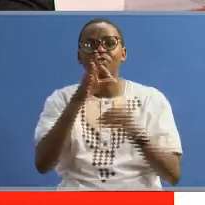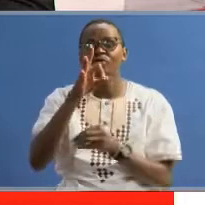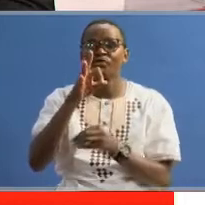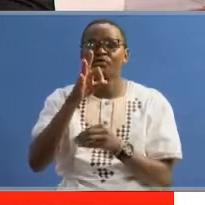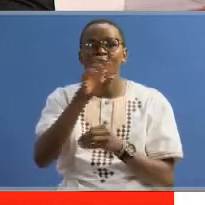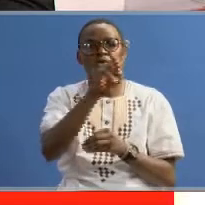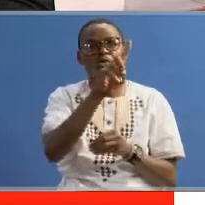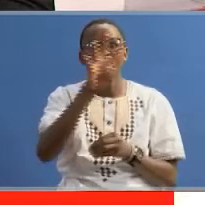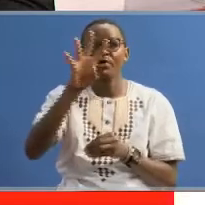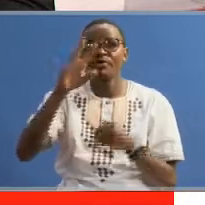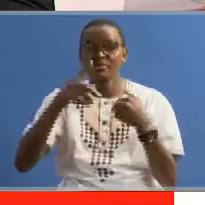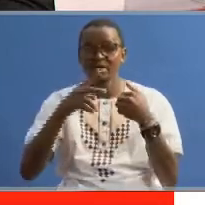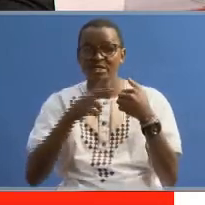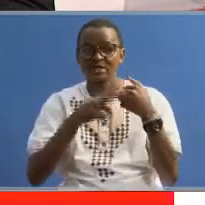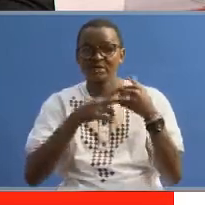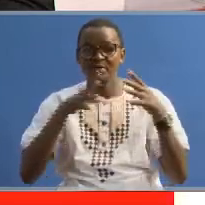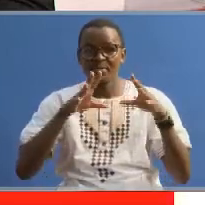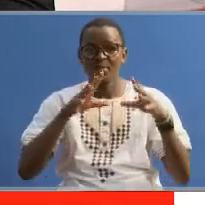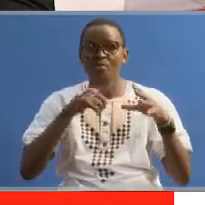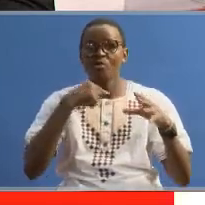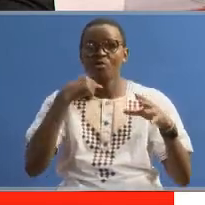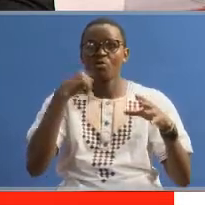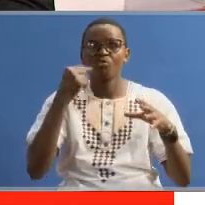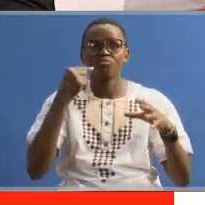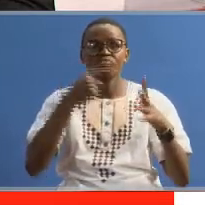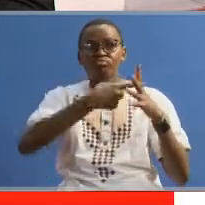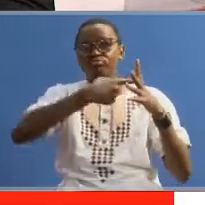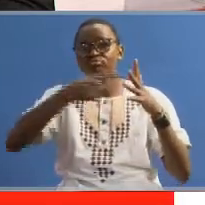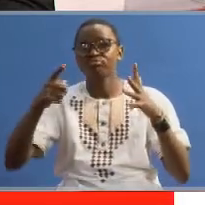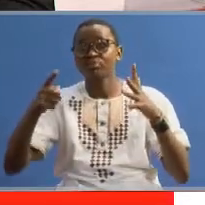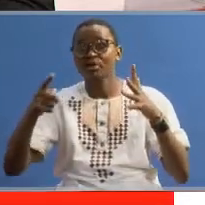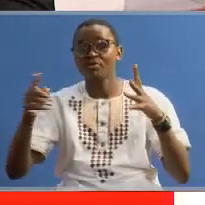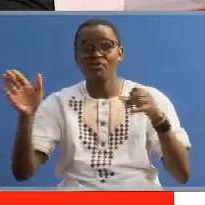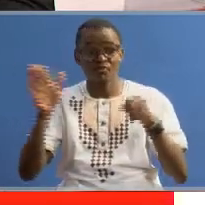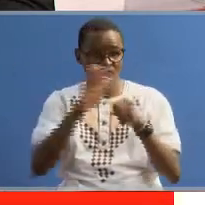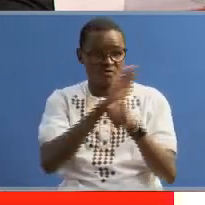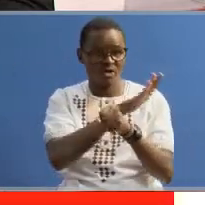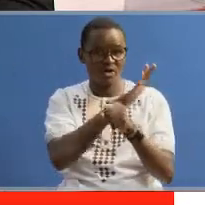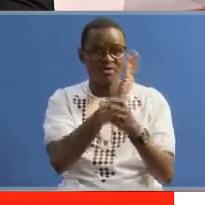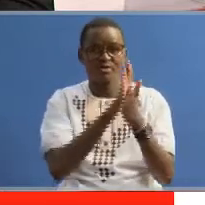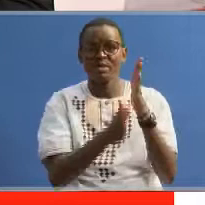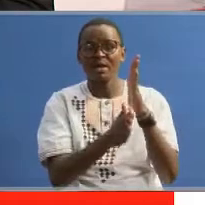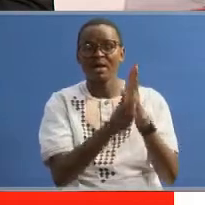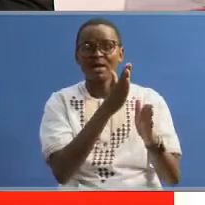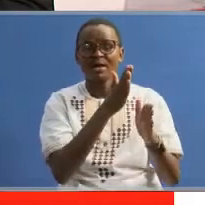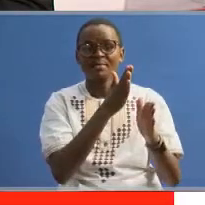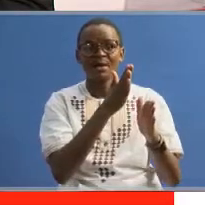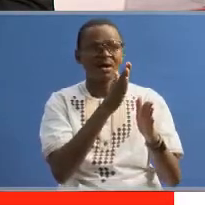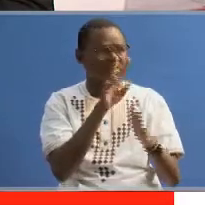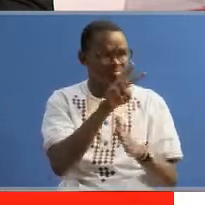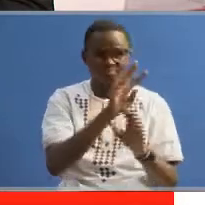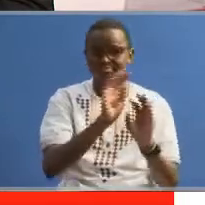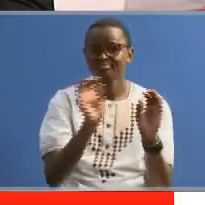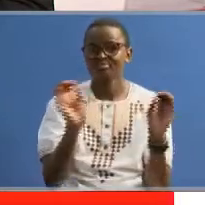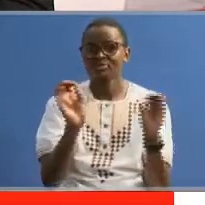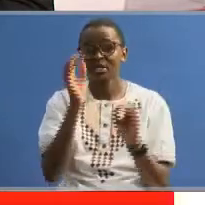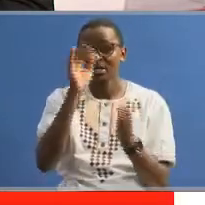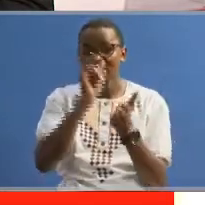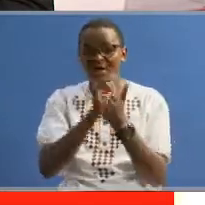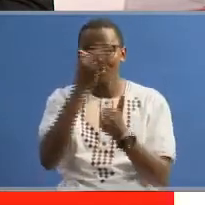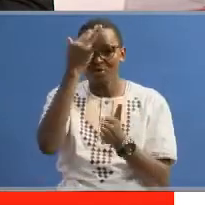around 157 people who have just disappeared totally without a trace. And this is